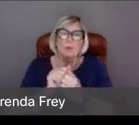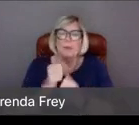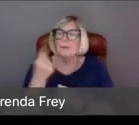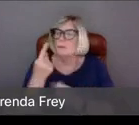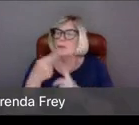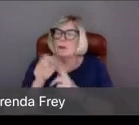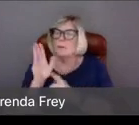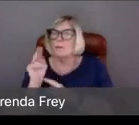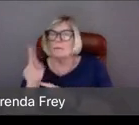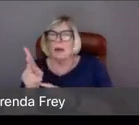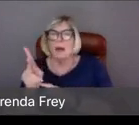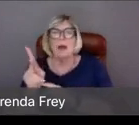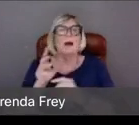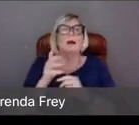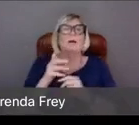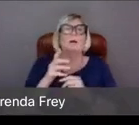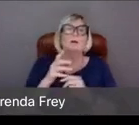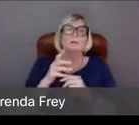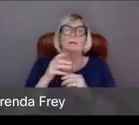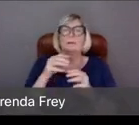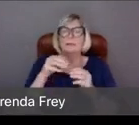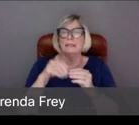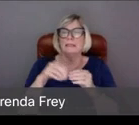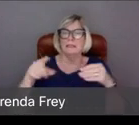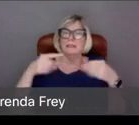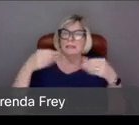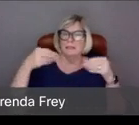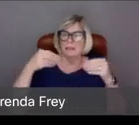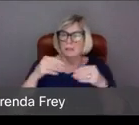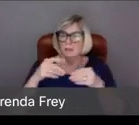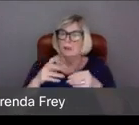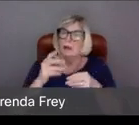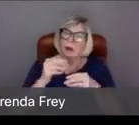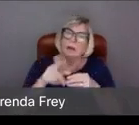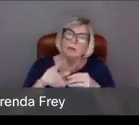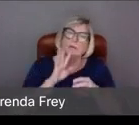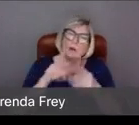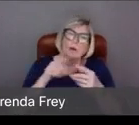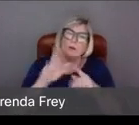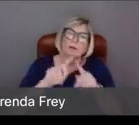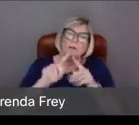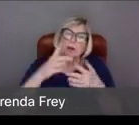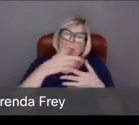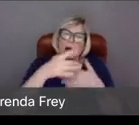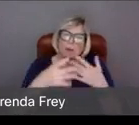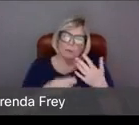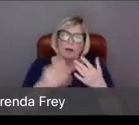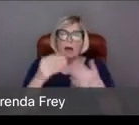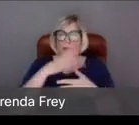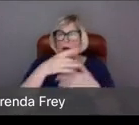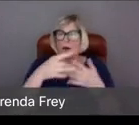the bank or the lender that sits at the dealership, and they walked you through all your options. And the options that they gave you